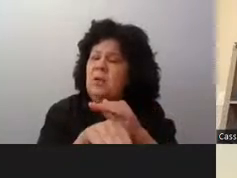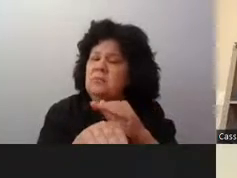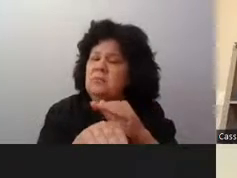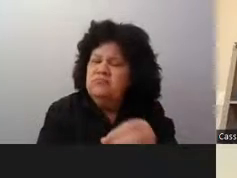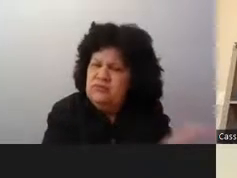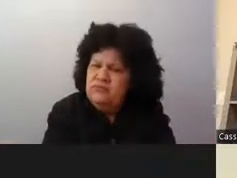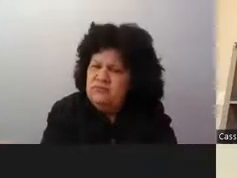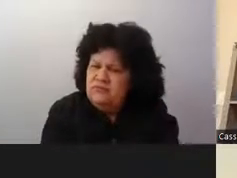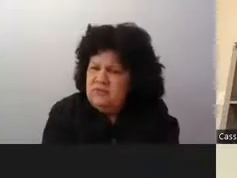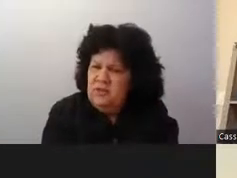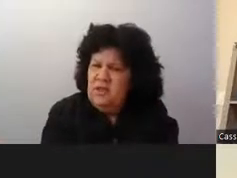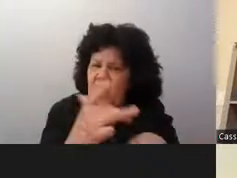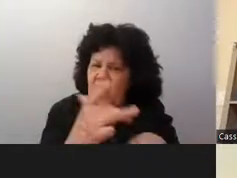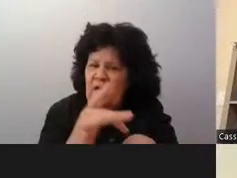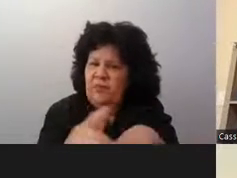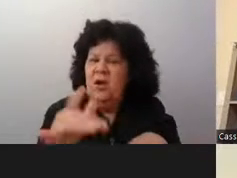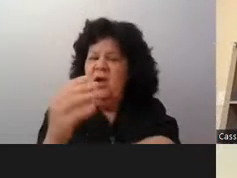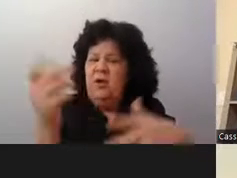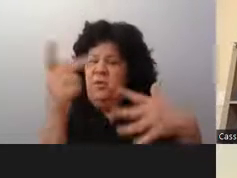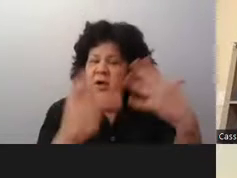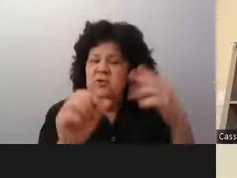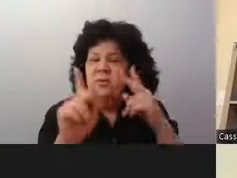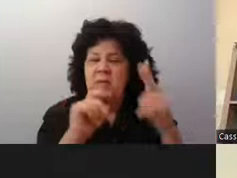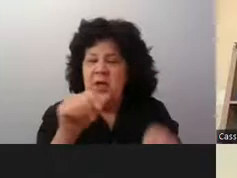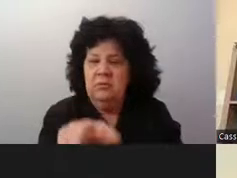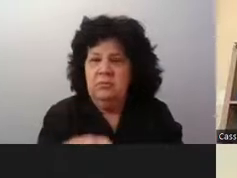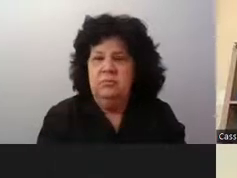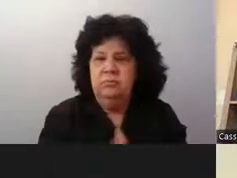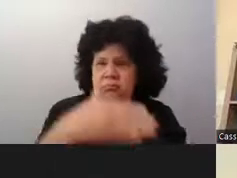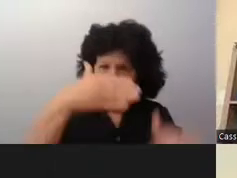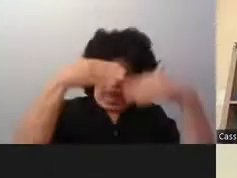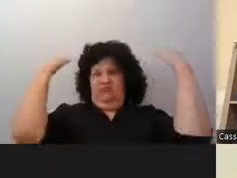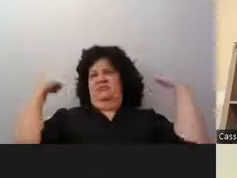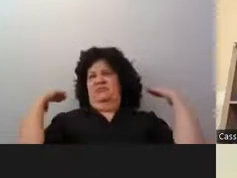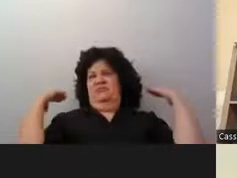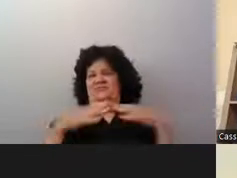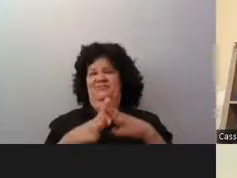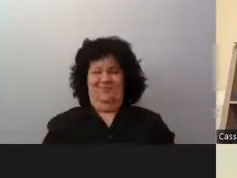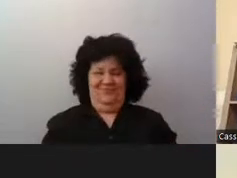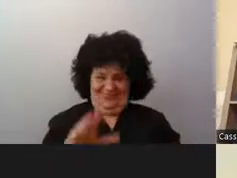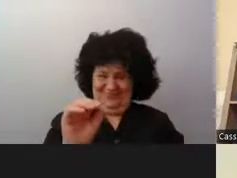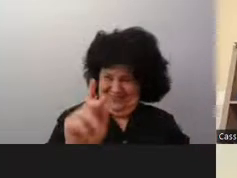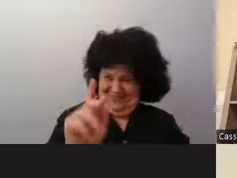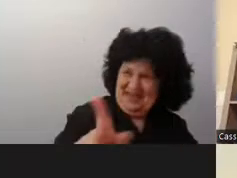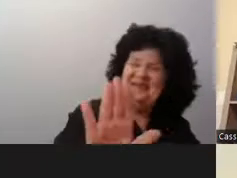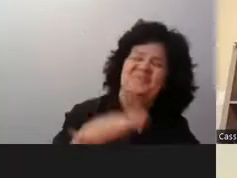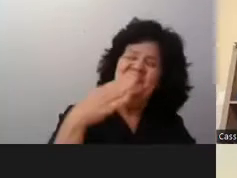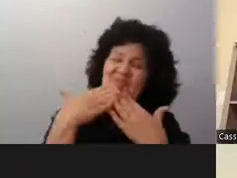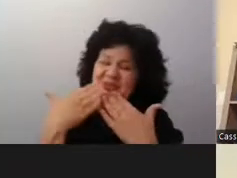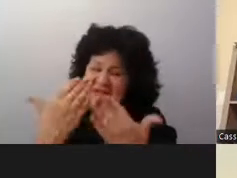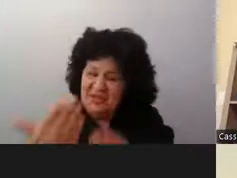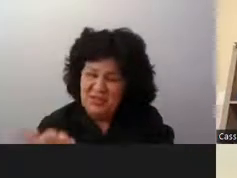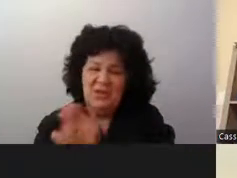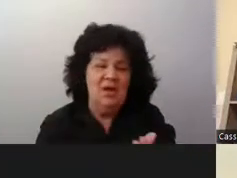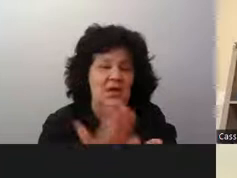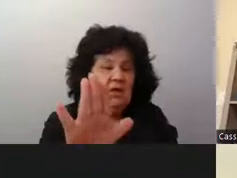so that people don't go to them and just throw their hands up? Thanks, Michael. A lot of questions there. You're welcome. Yes,